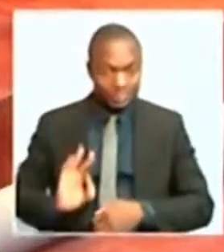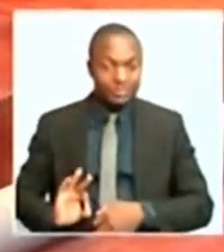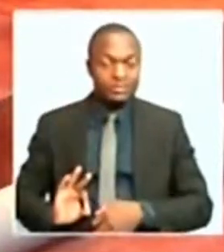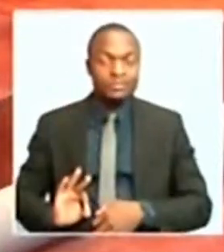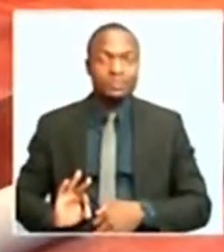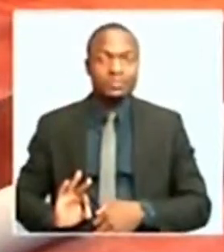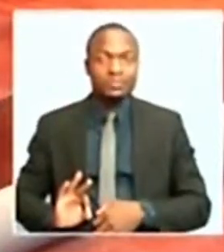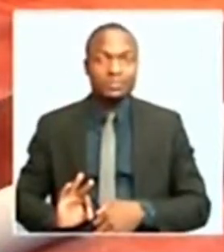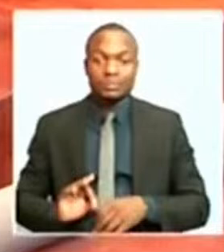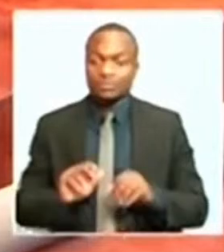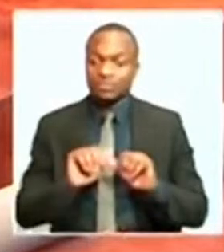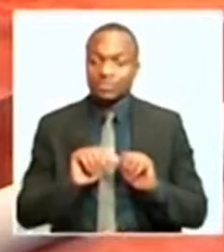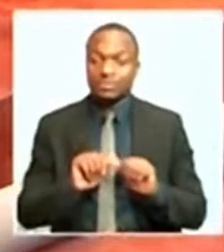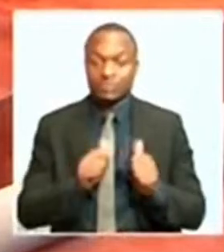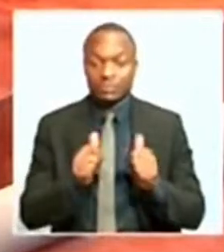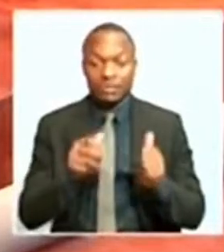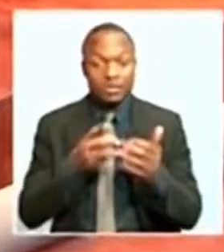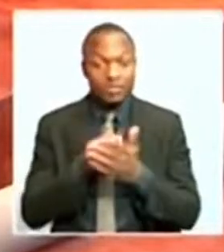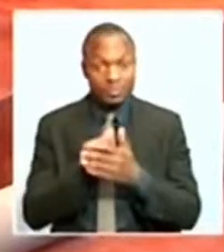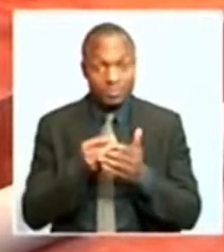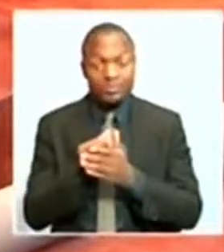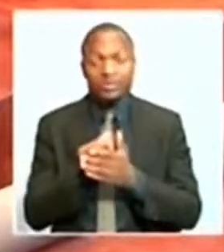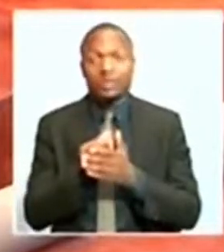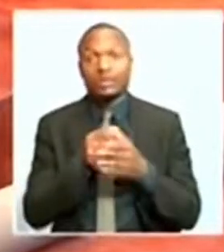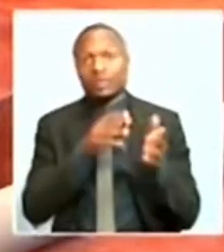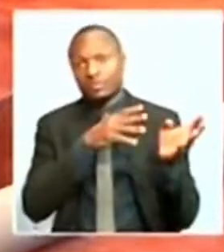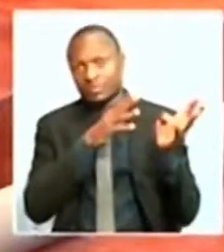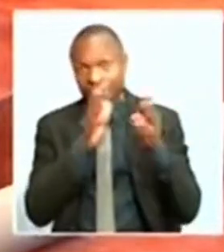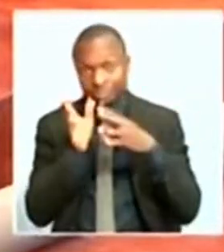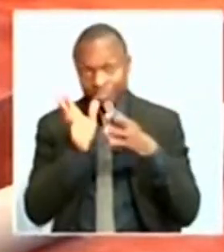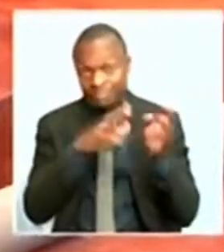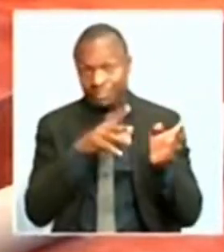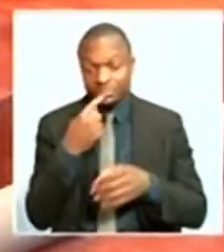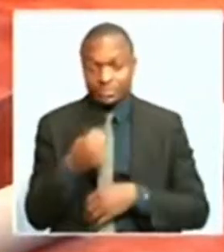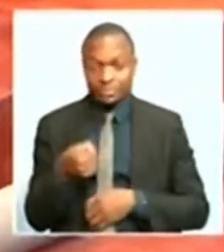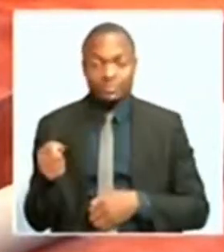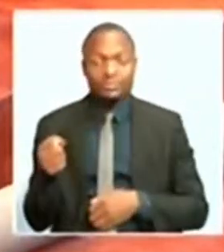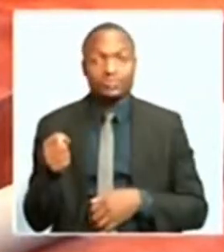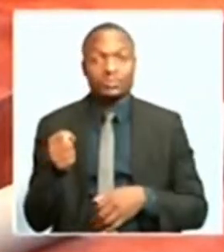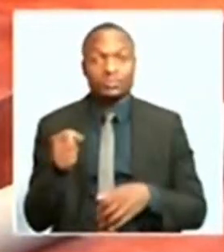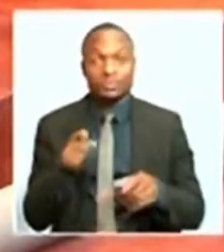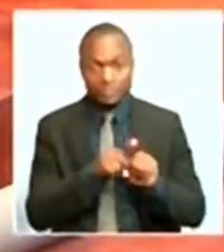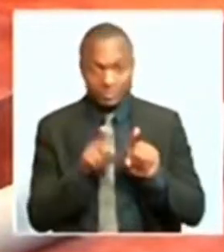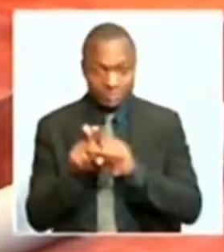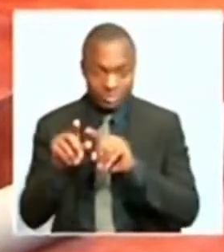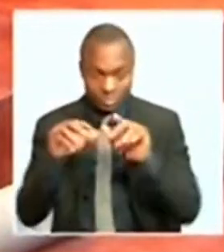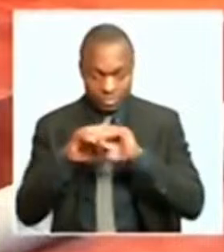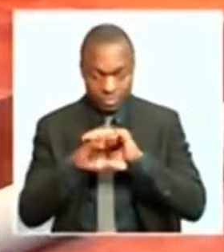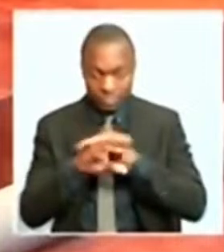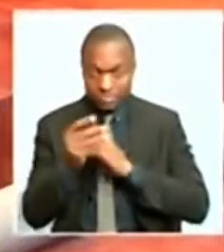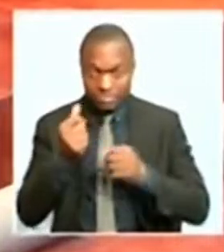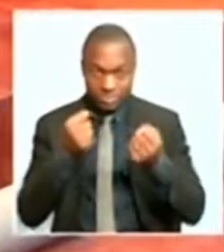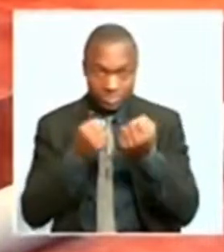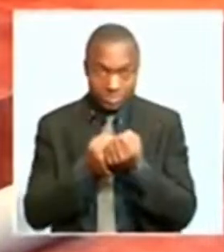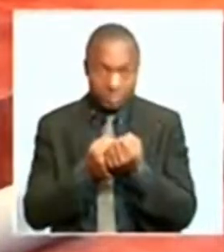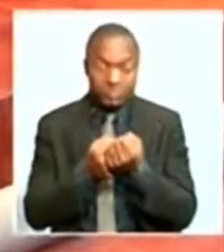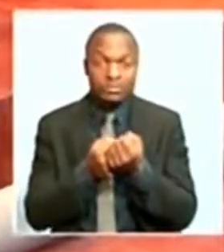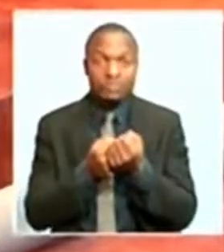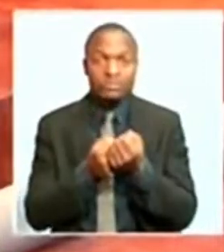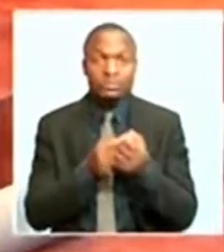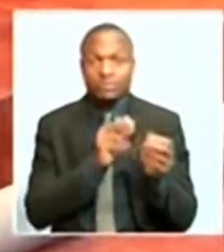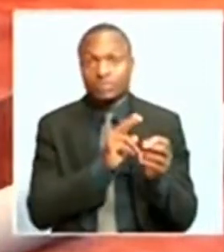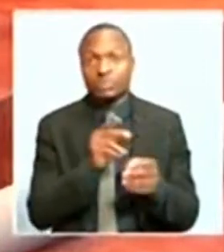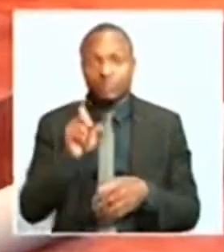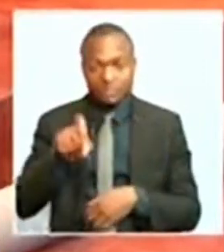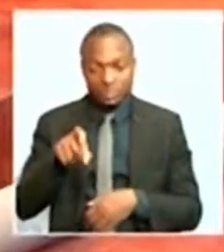the effective financial weather risk tools, as well as access funds to finance the response of weather